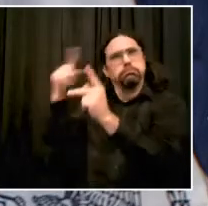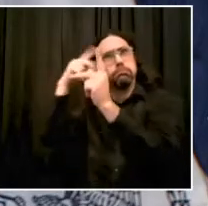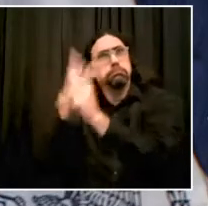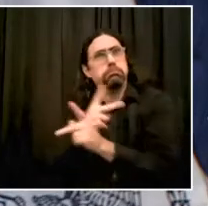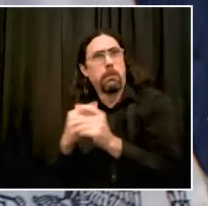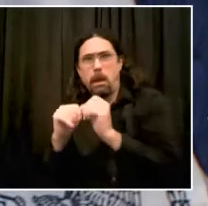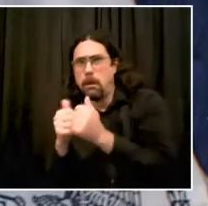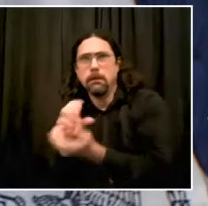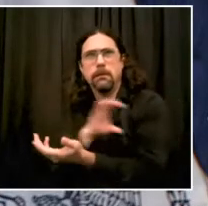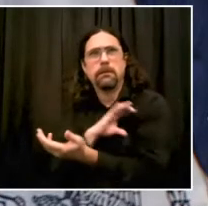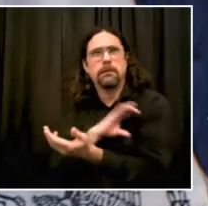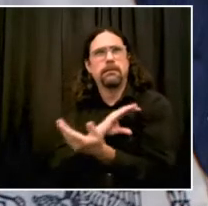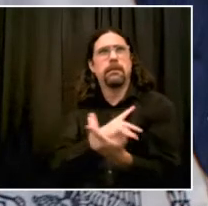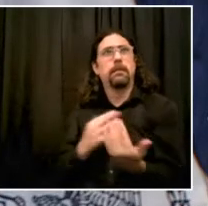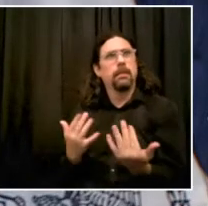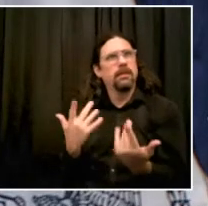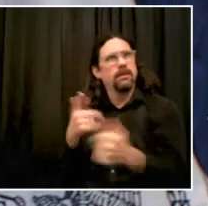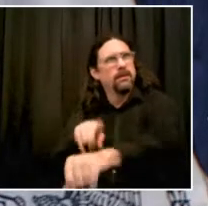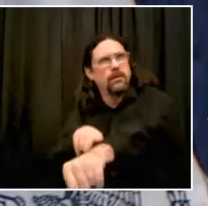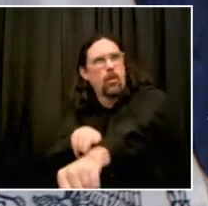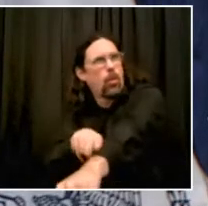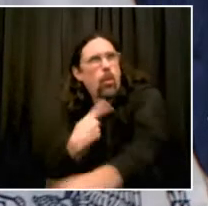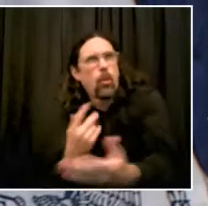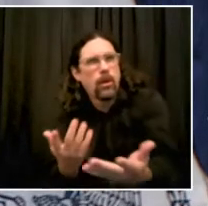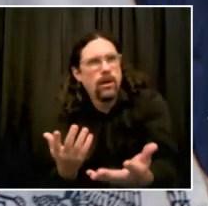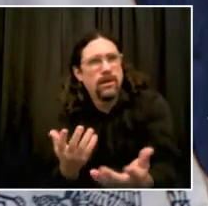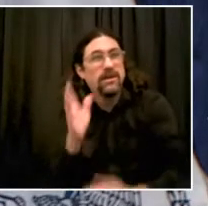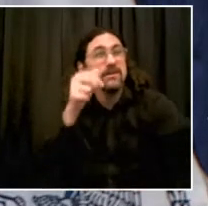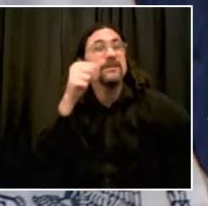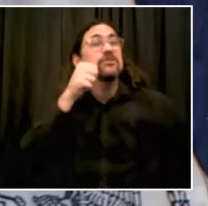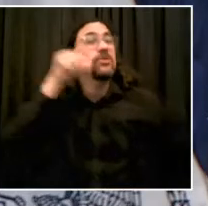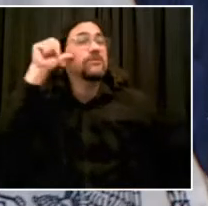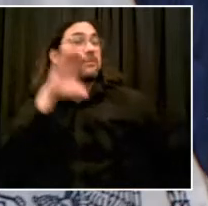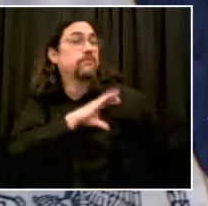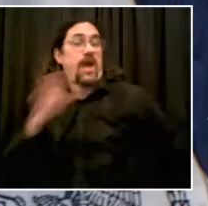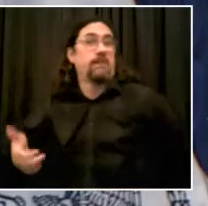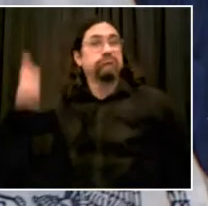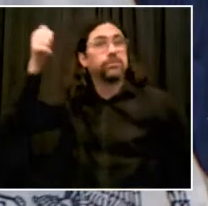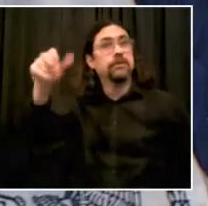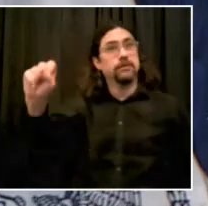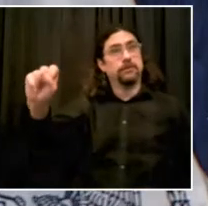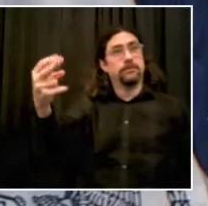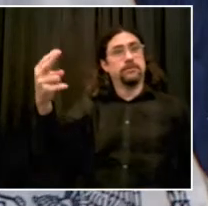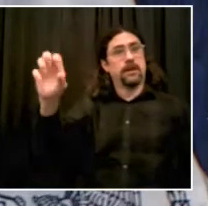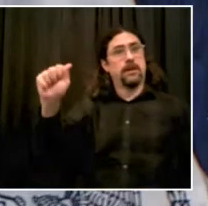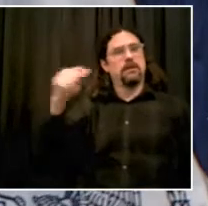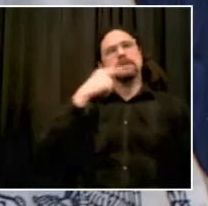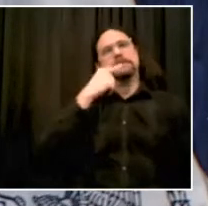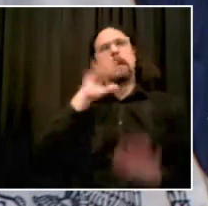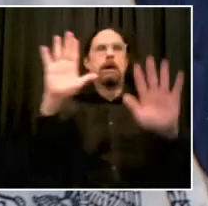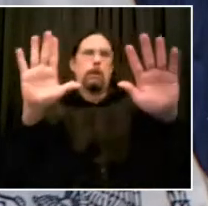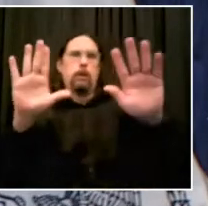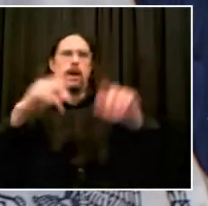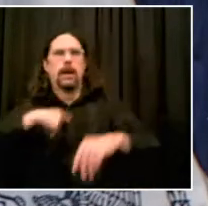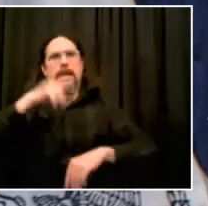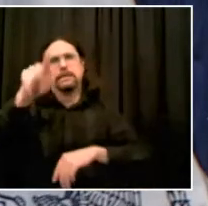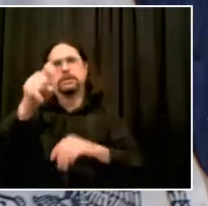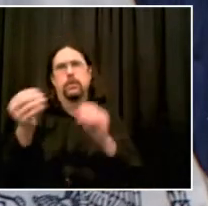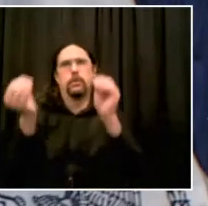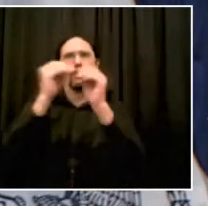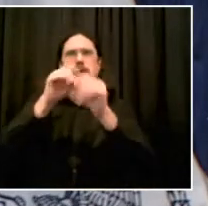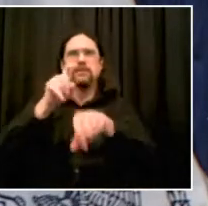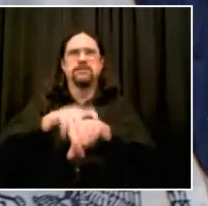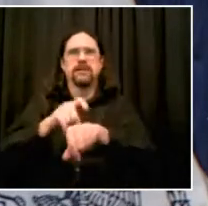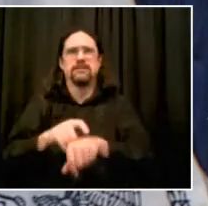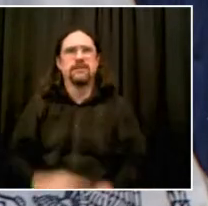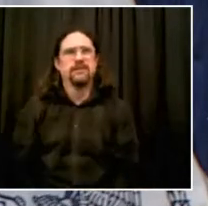work. But the numbers are going up precipitously, and how is that keeping this community safe? Juliet, again,